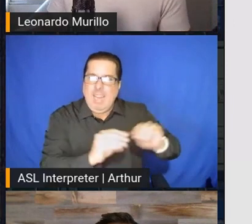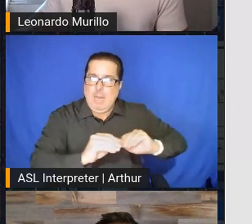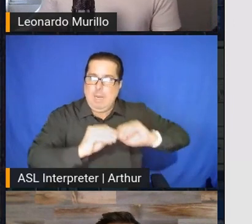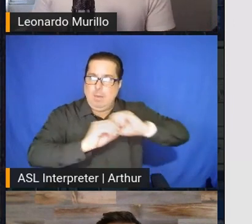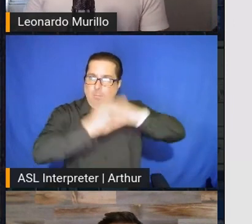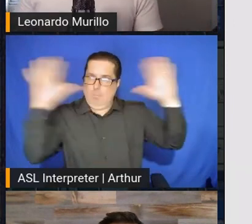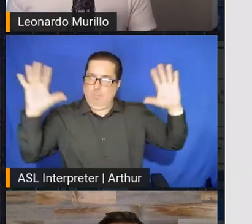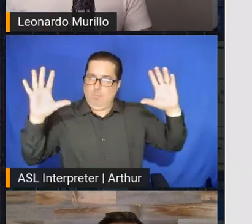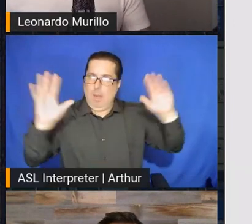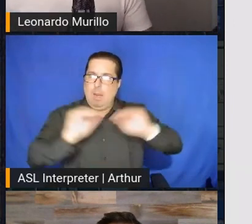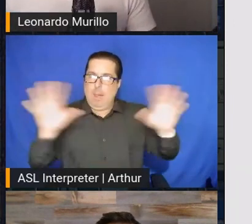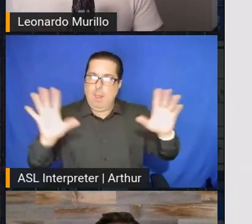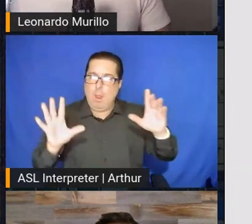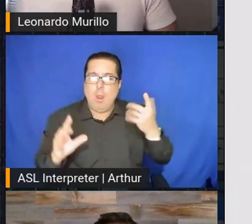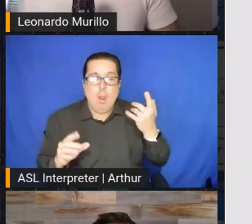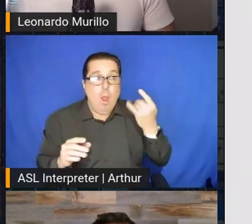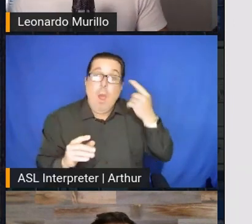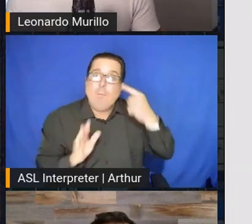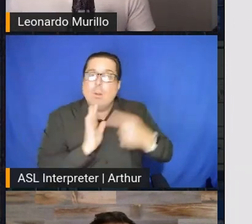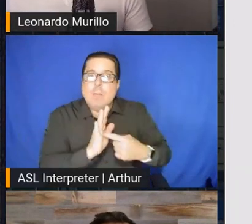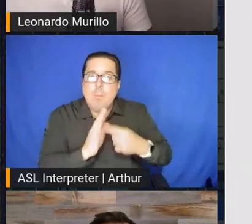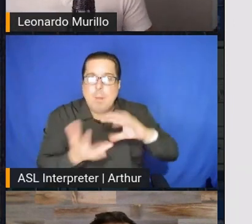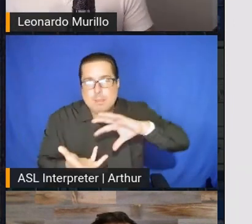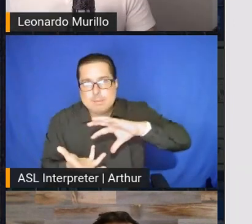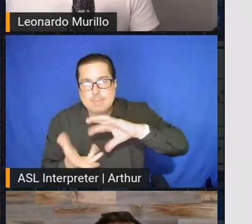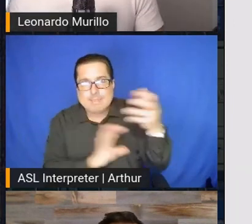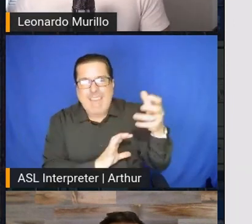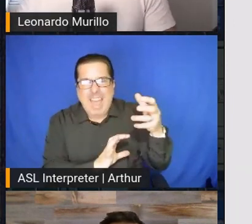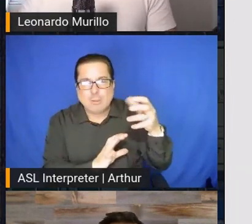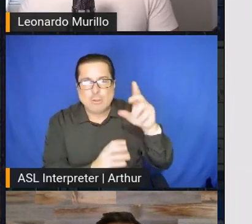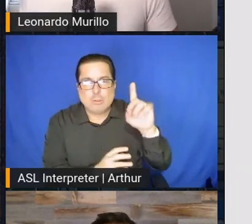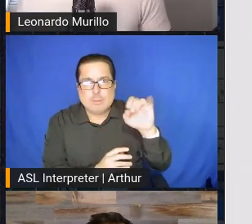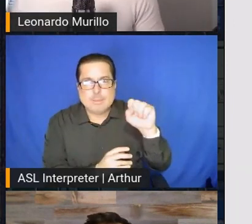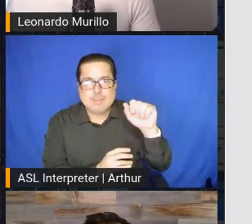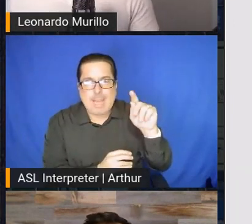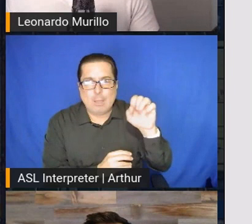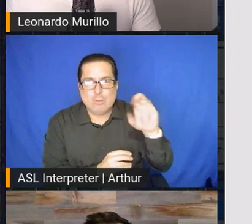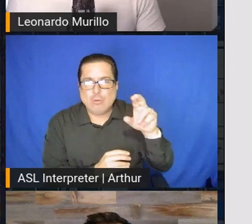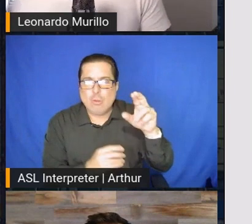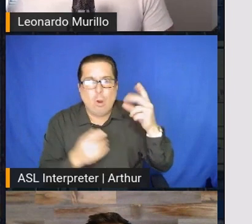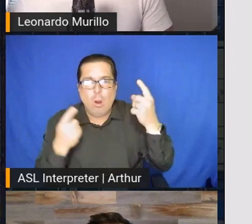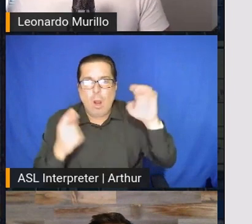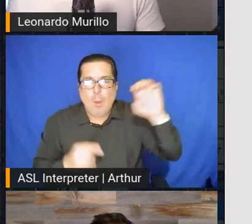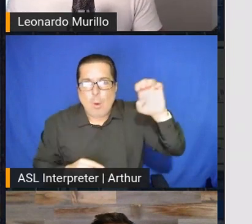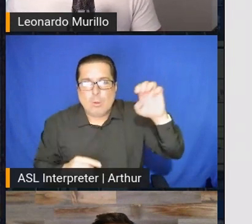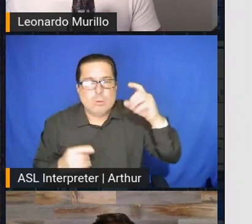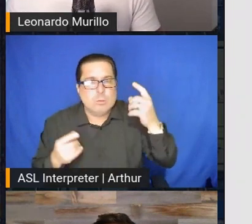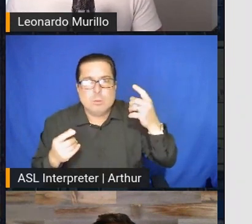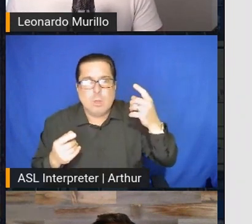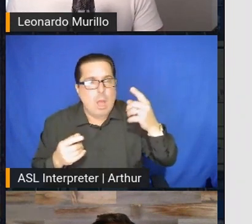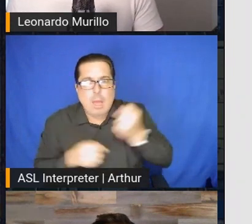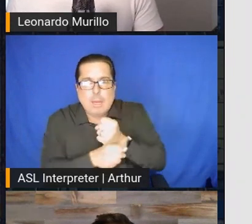for disaster recovery, right? When you think about this large scale, this fleet of clusters,